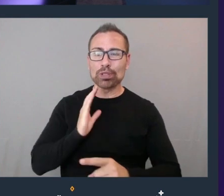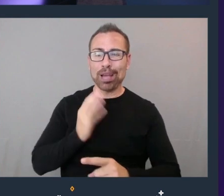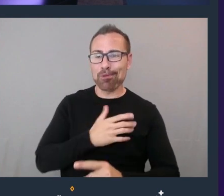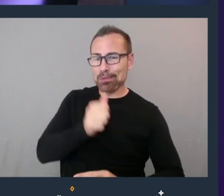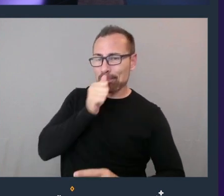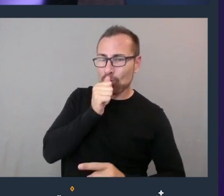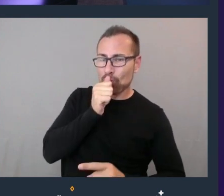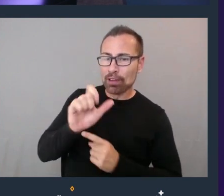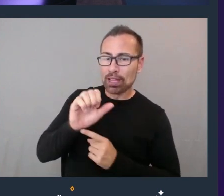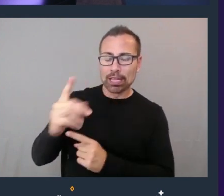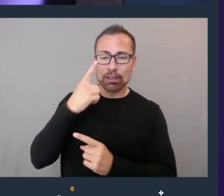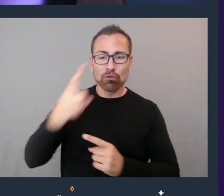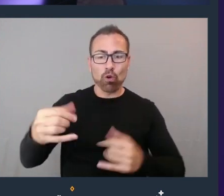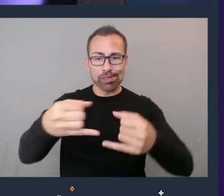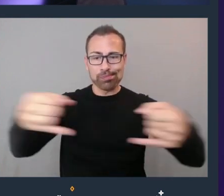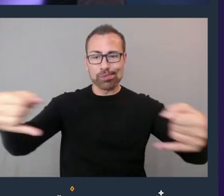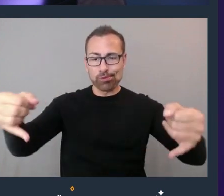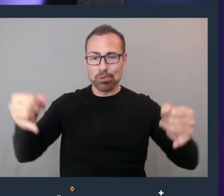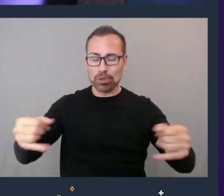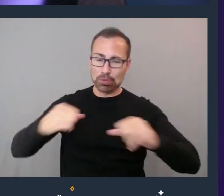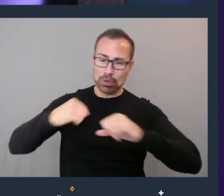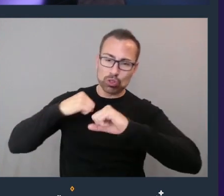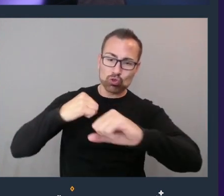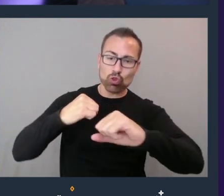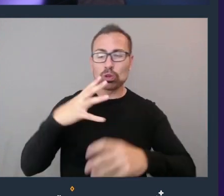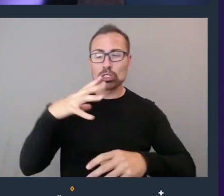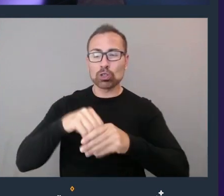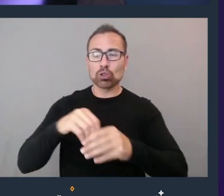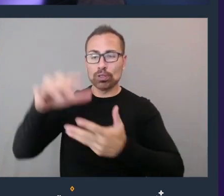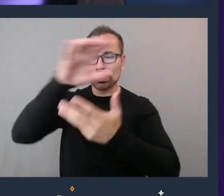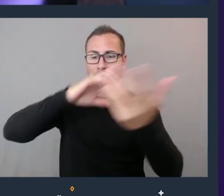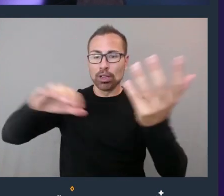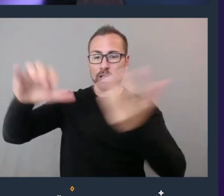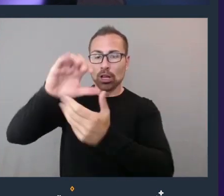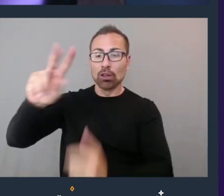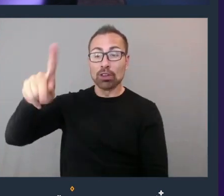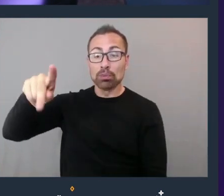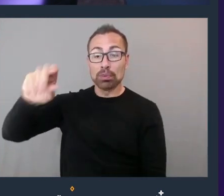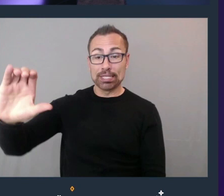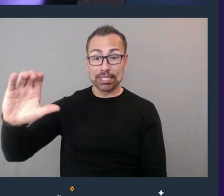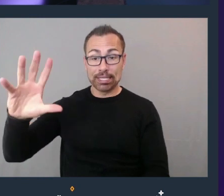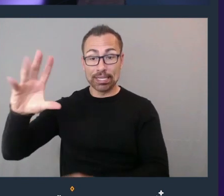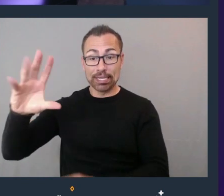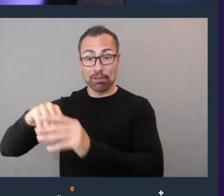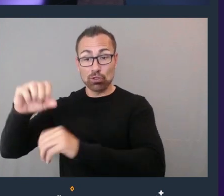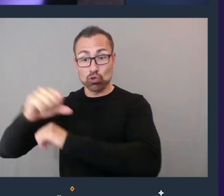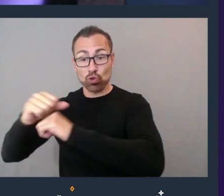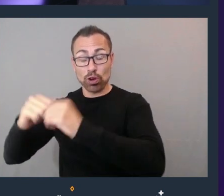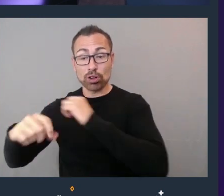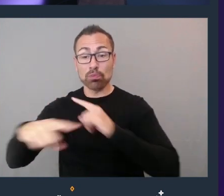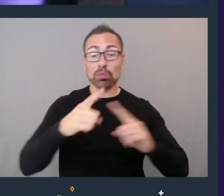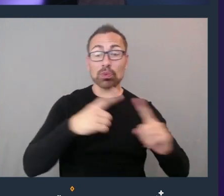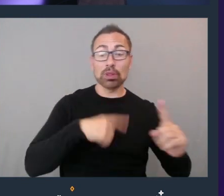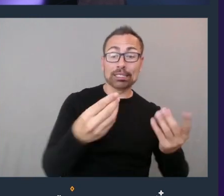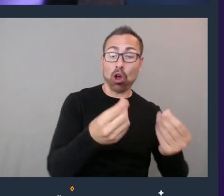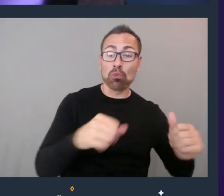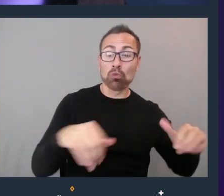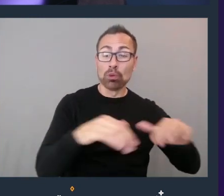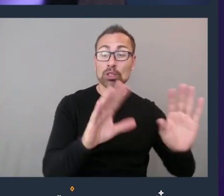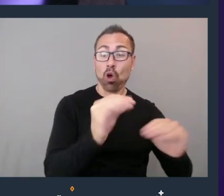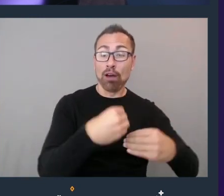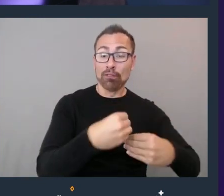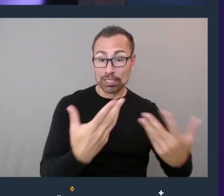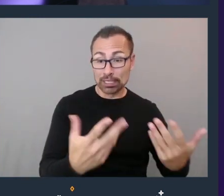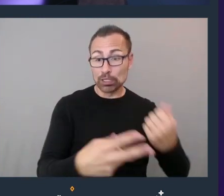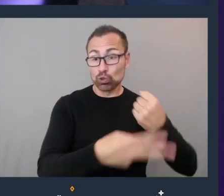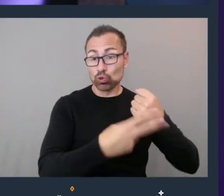encompasses both their cloud VPC infrastructure and on-premise data centers or offices. Now, historically, it's been a little bit complicated to use